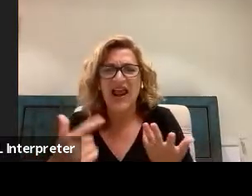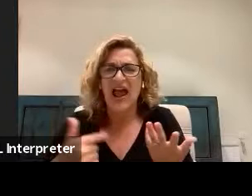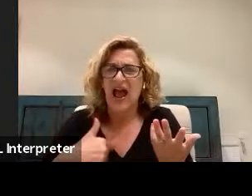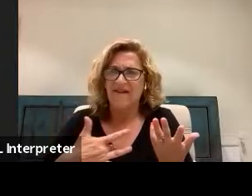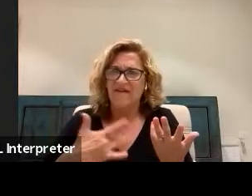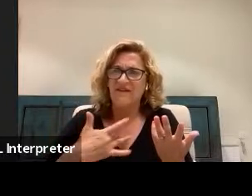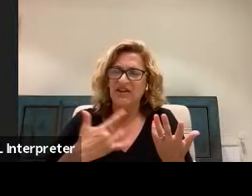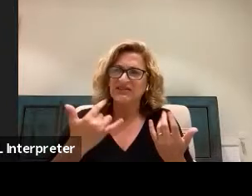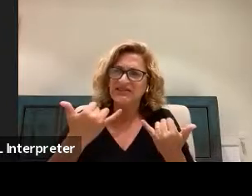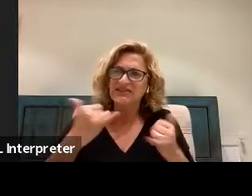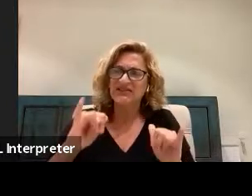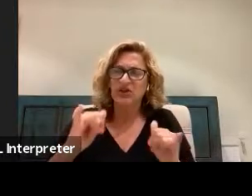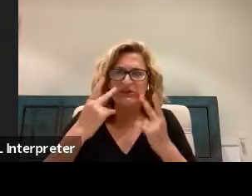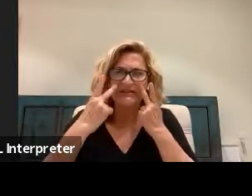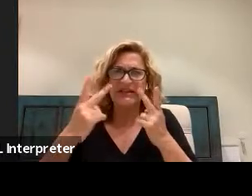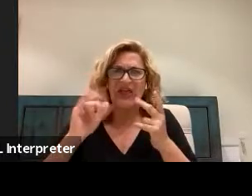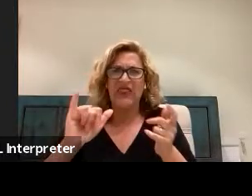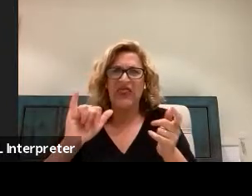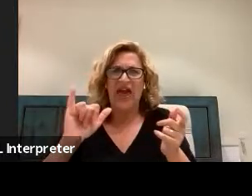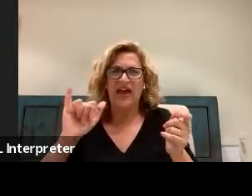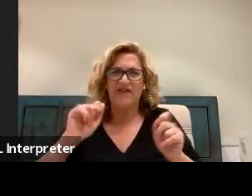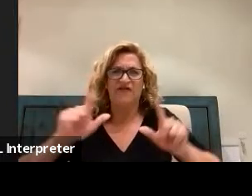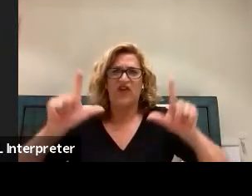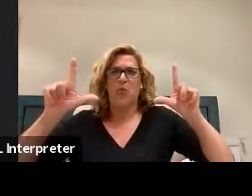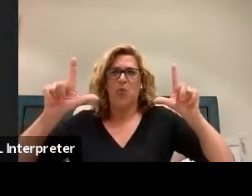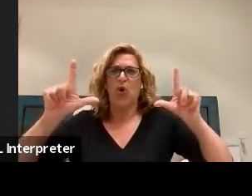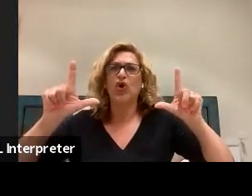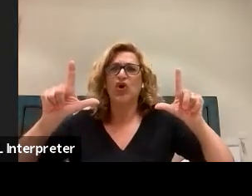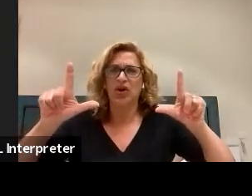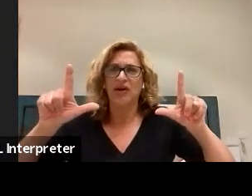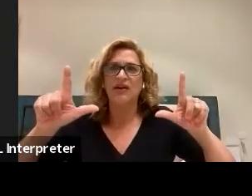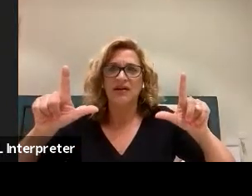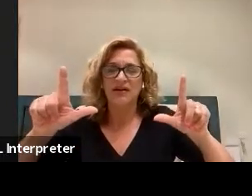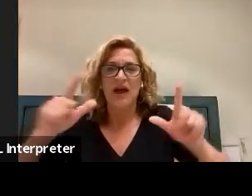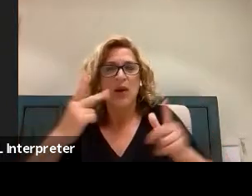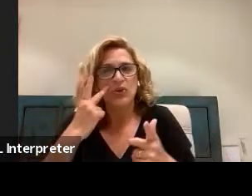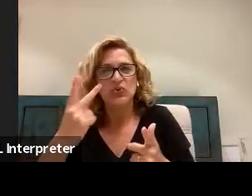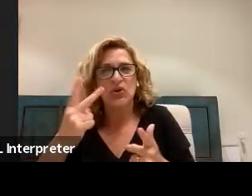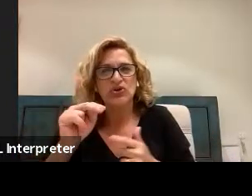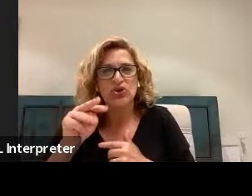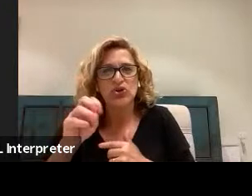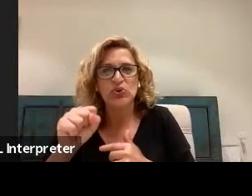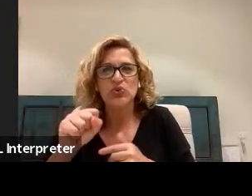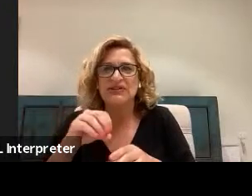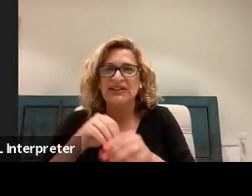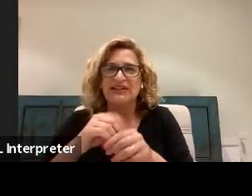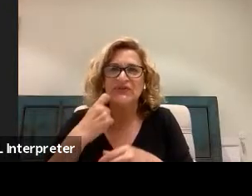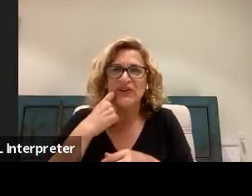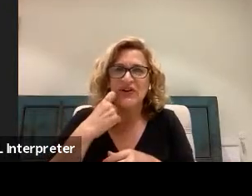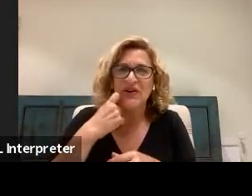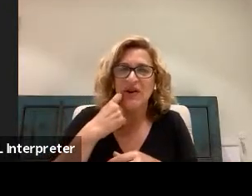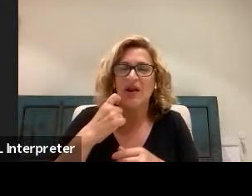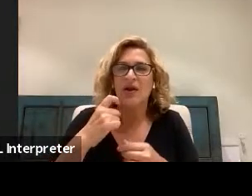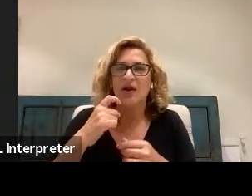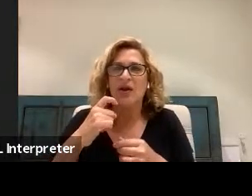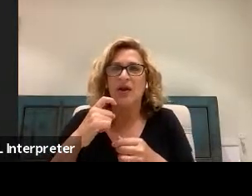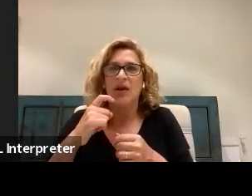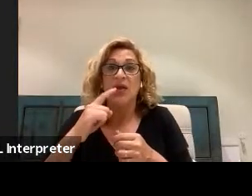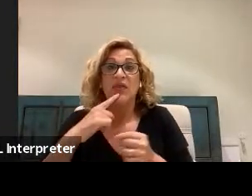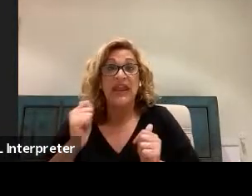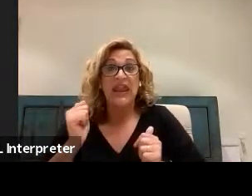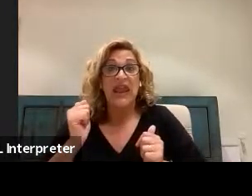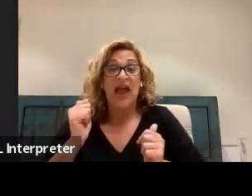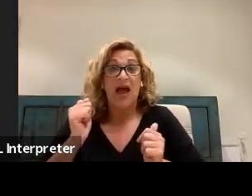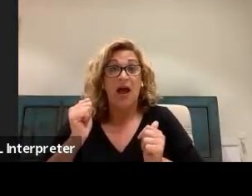that framework in. I was watching the news the other day of a para-athlete, and the reporter said, you